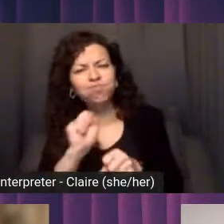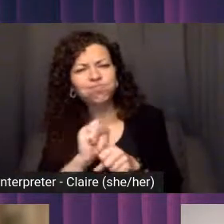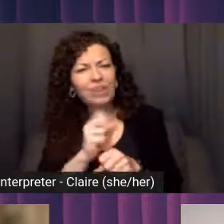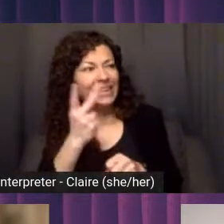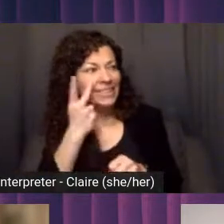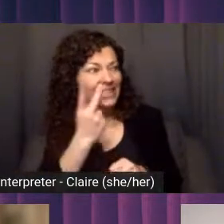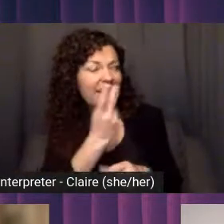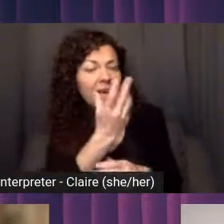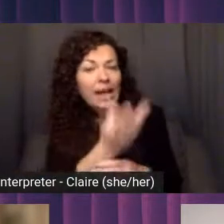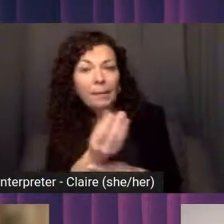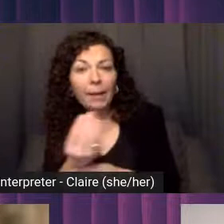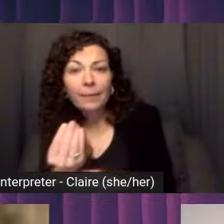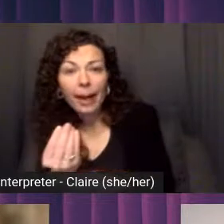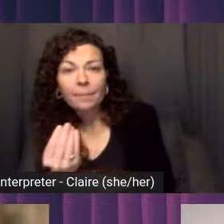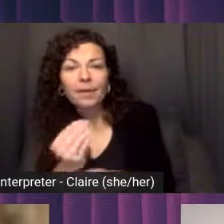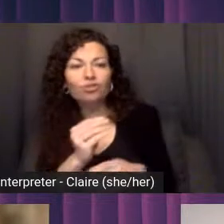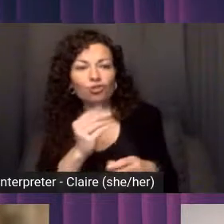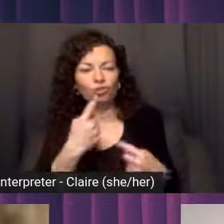trouble.